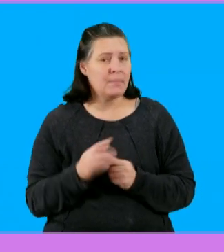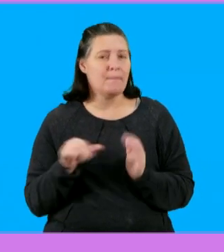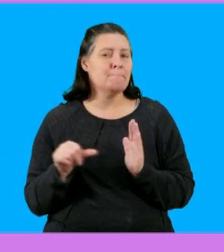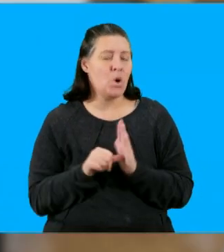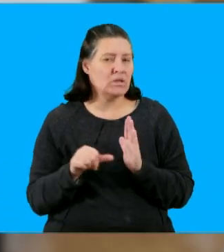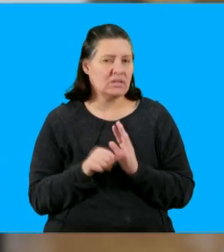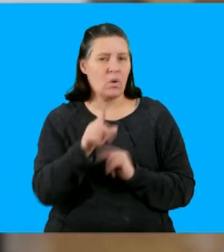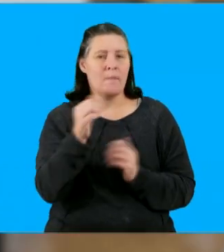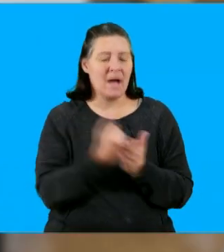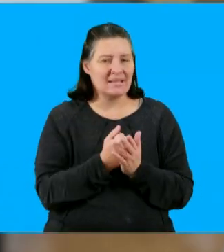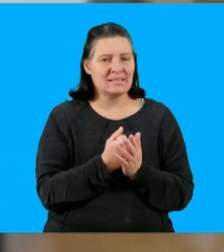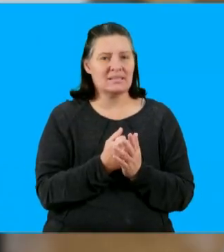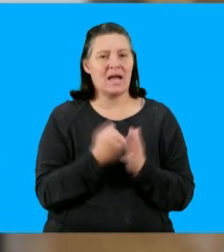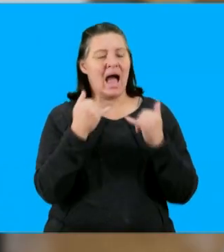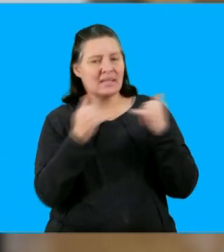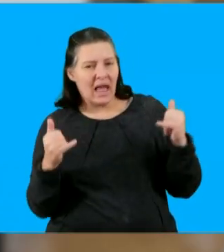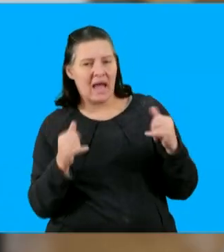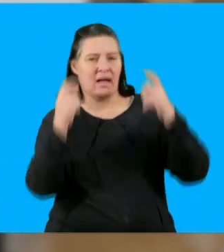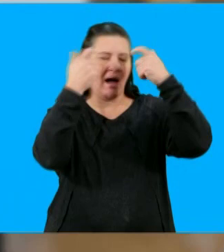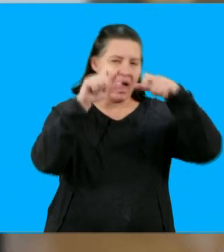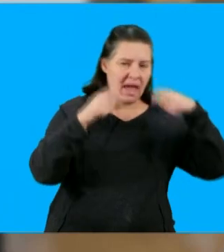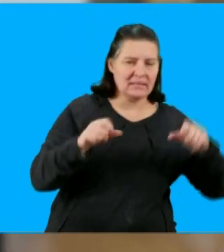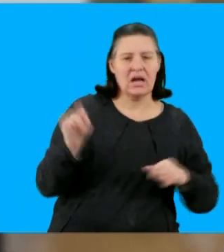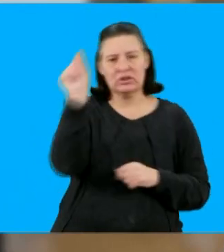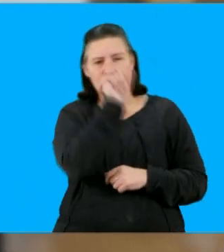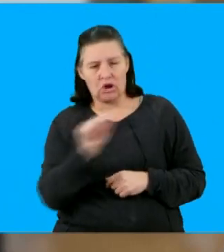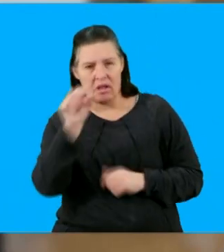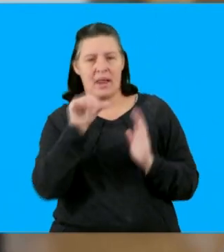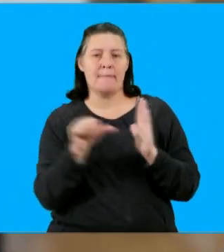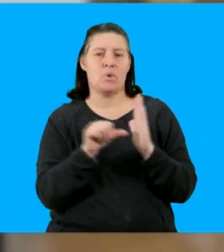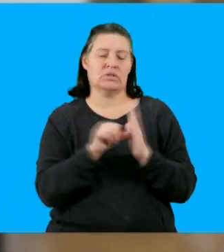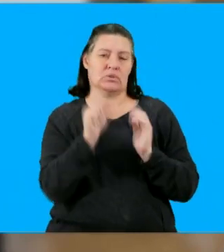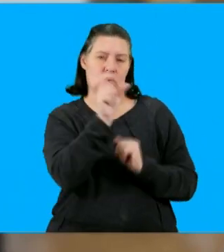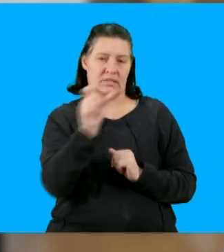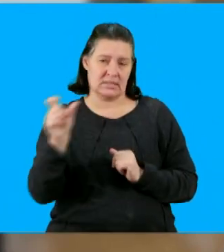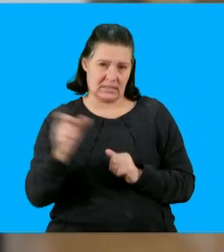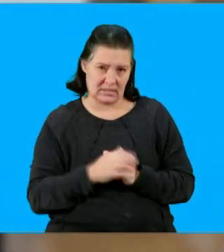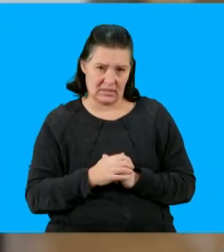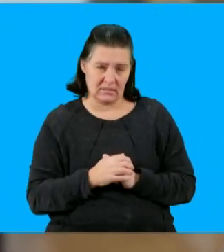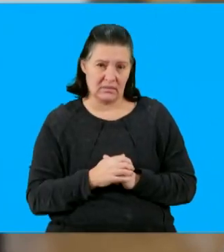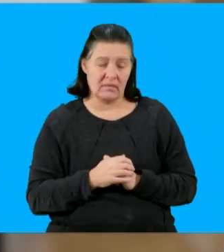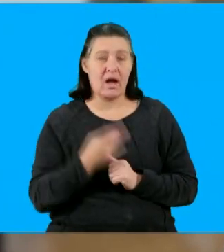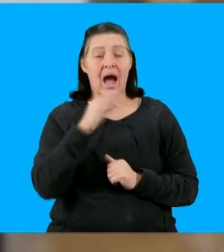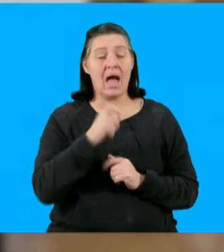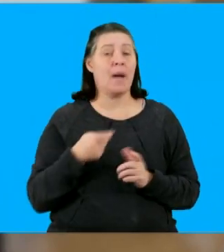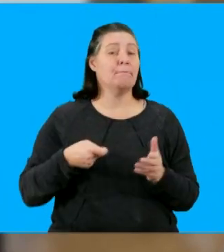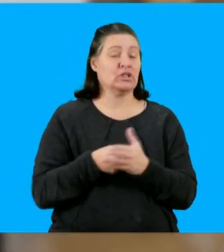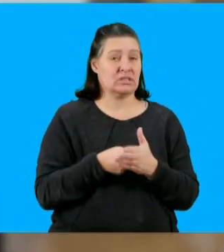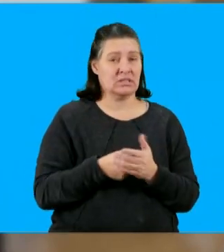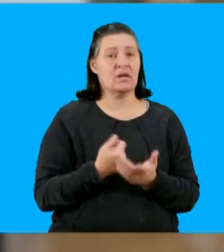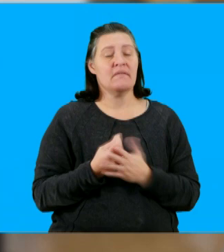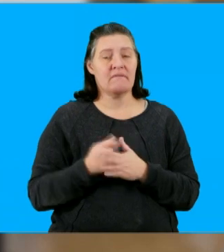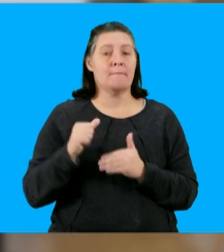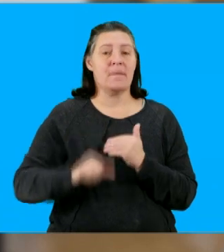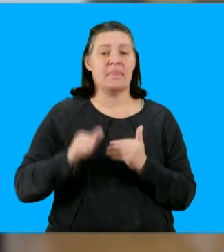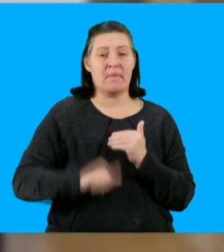always important to underline, to highlight, to encircle the important guiding words. Then in the case of hire purchase, when we